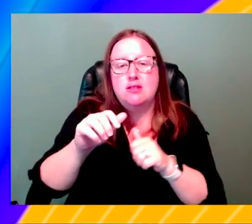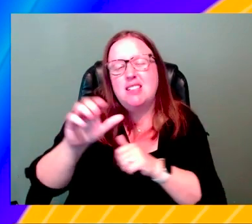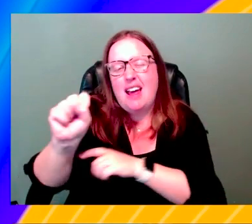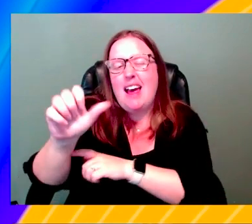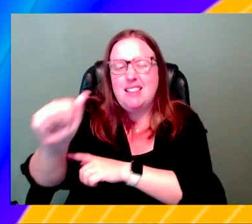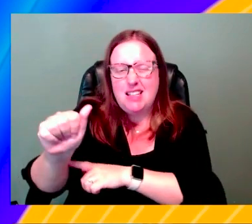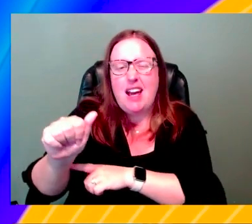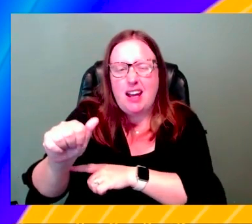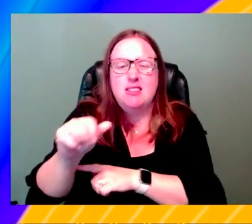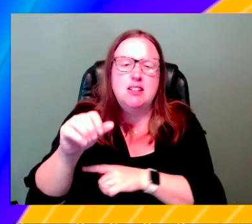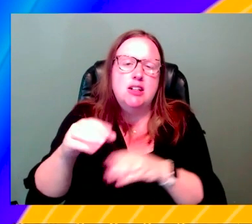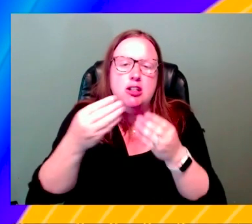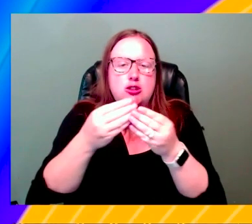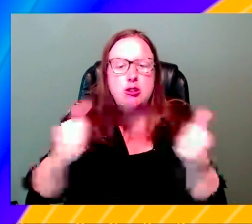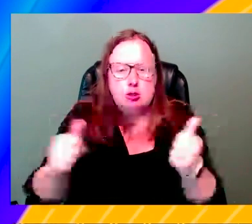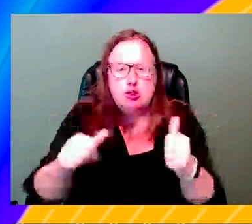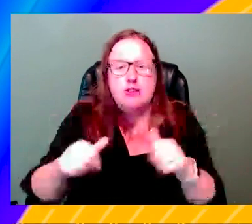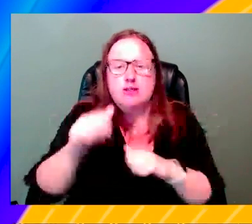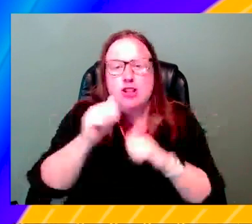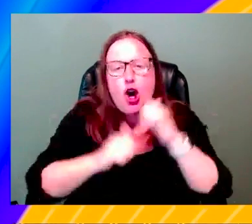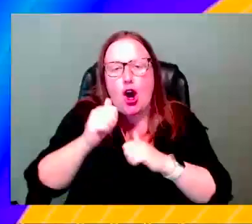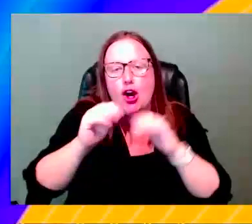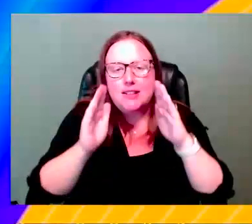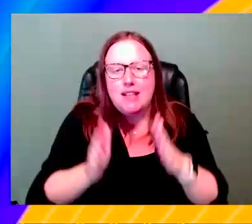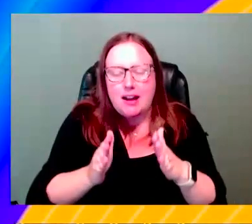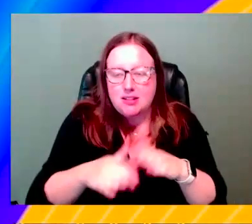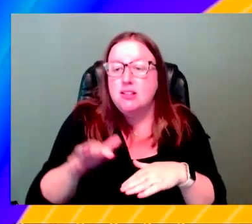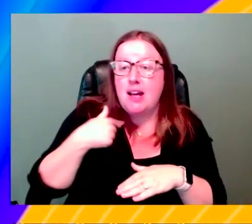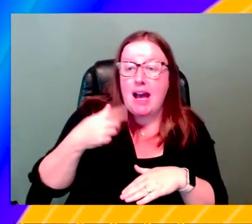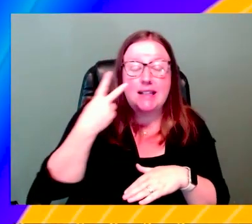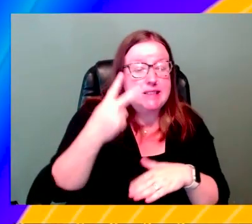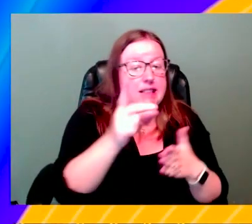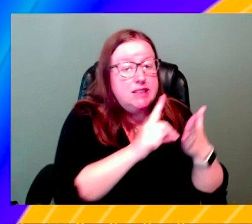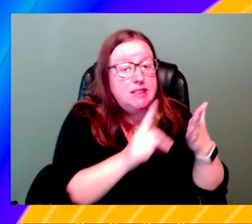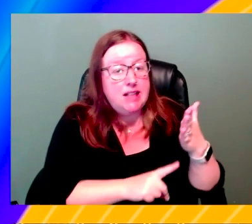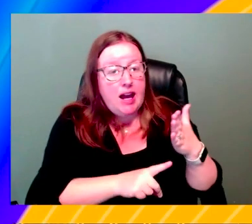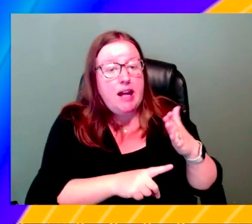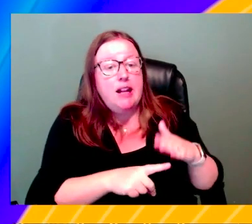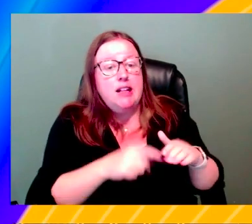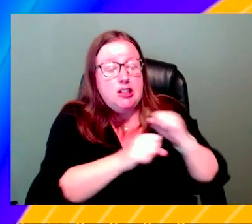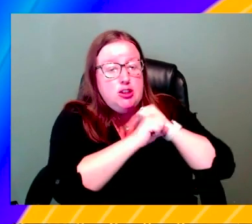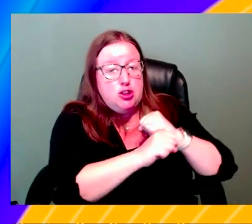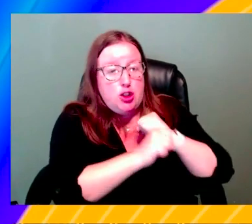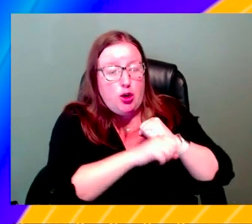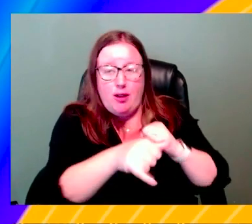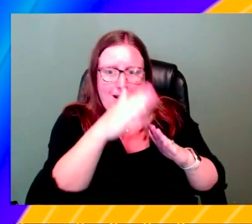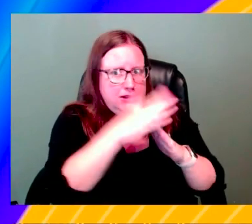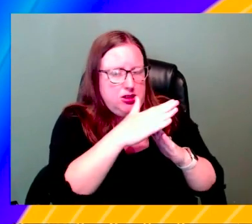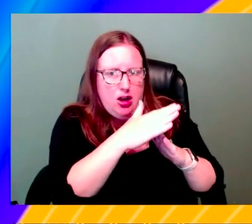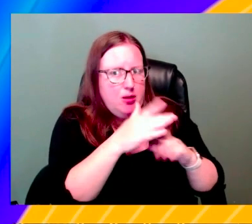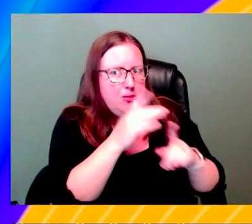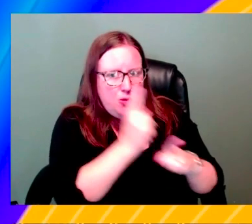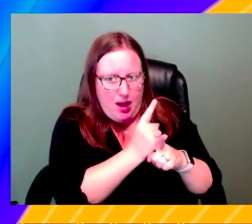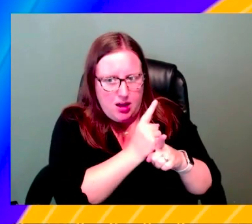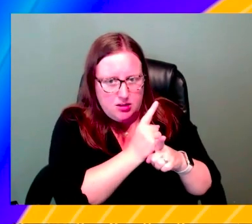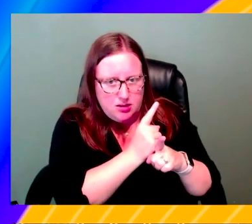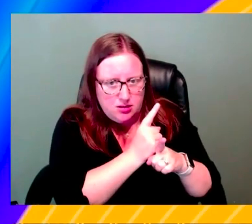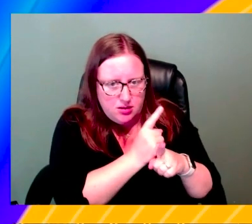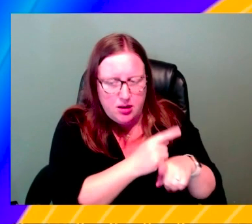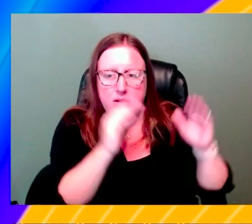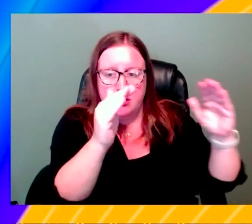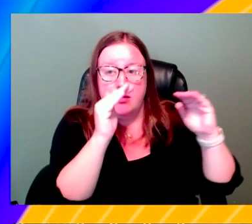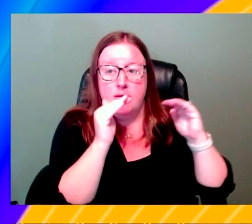That's the first episode. Second episode I see is designing secure architecture, because that's our top priority. And